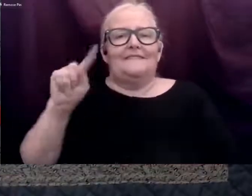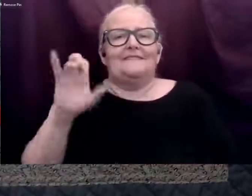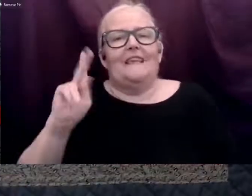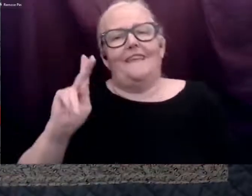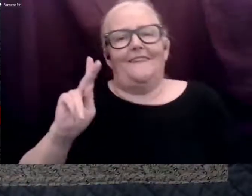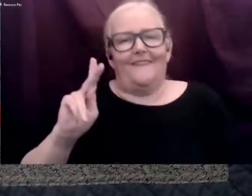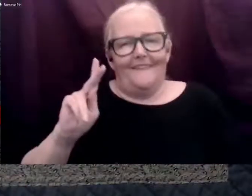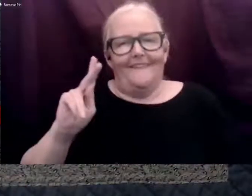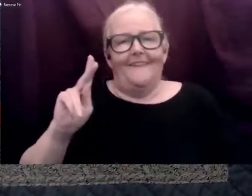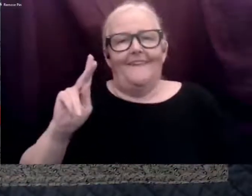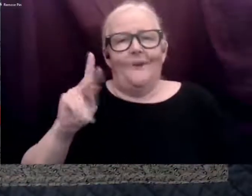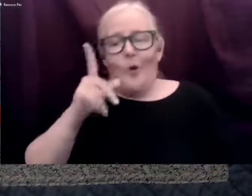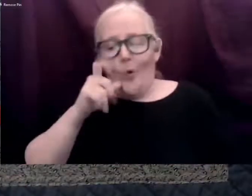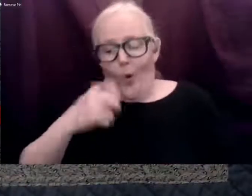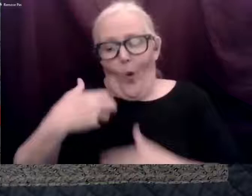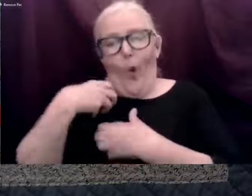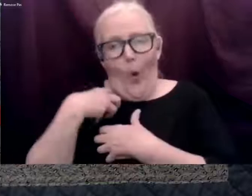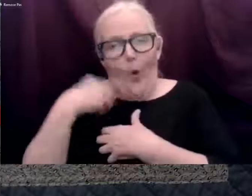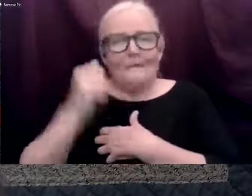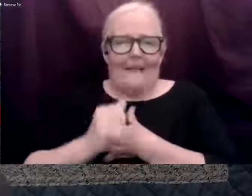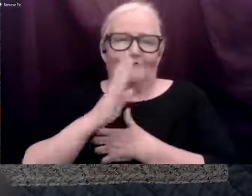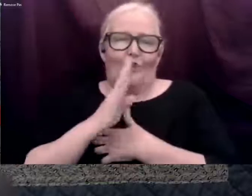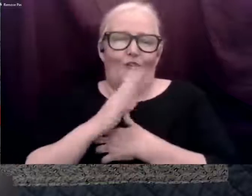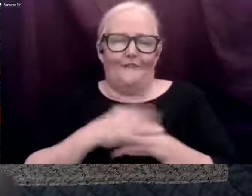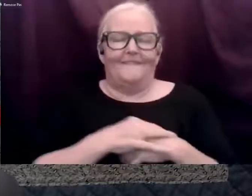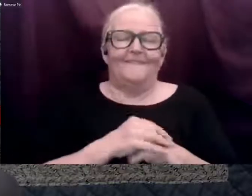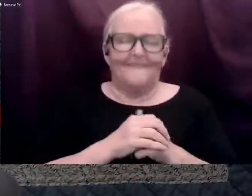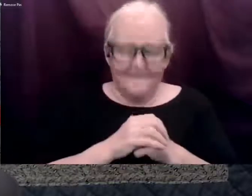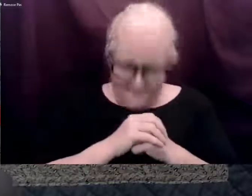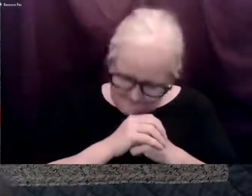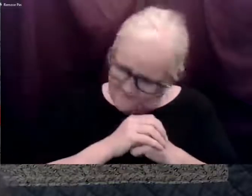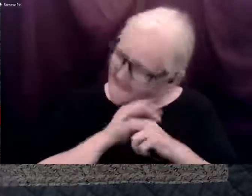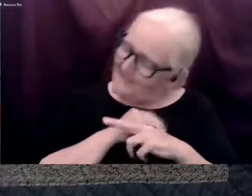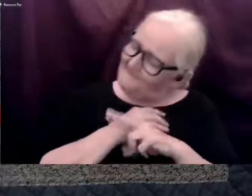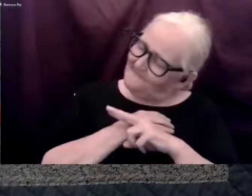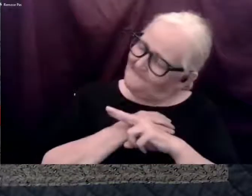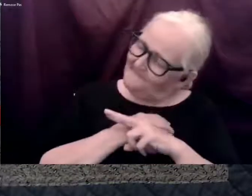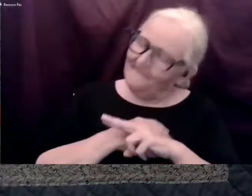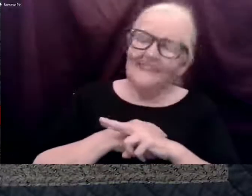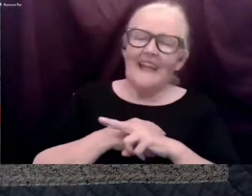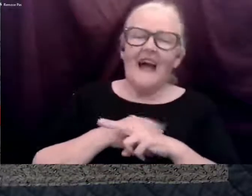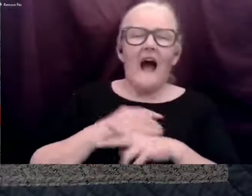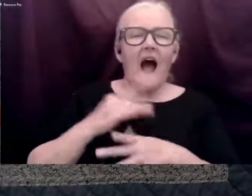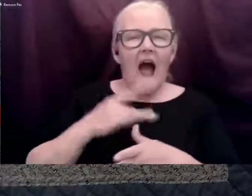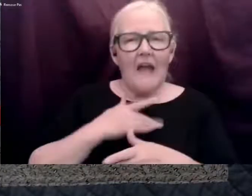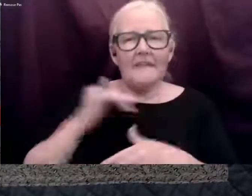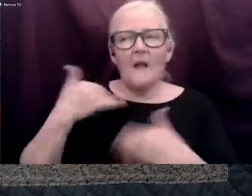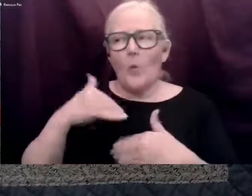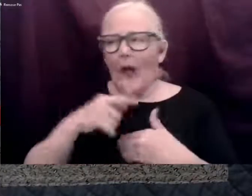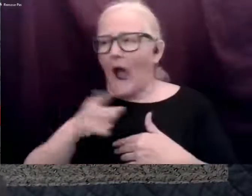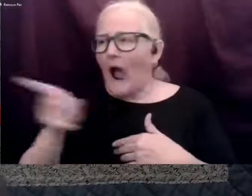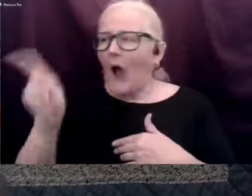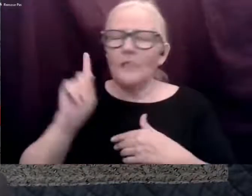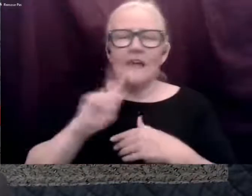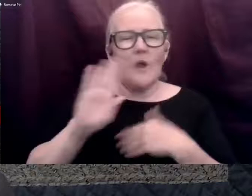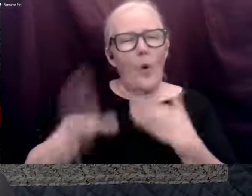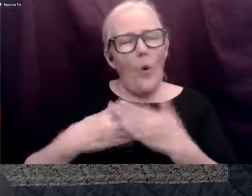It was the first moment I felt really held and supported by my colleagues as a parent. It was